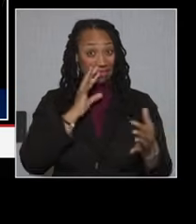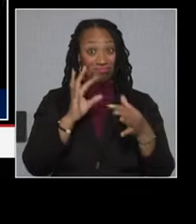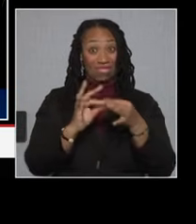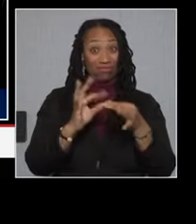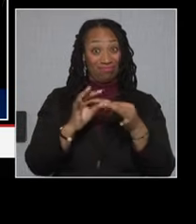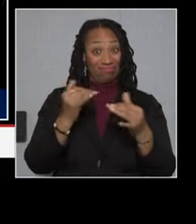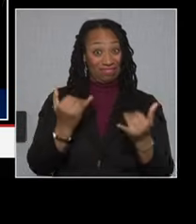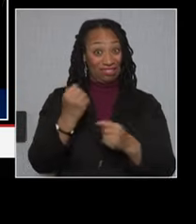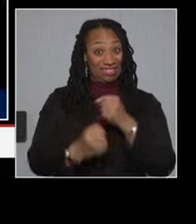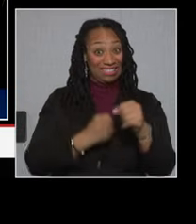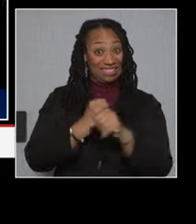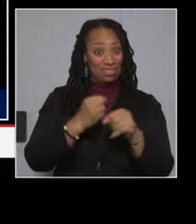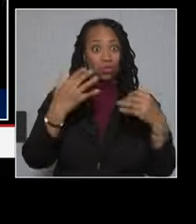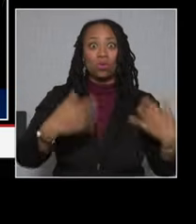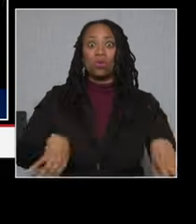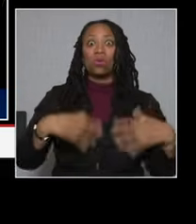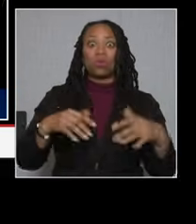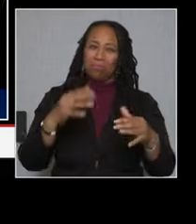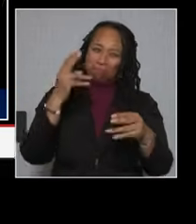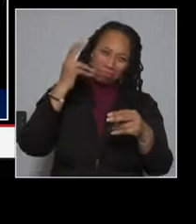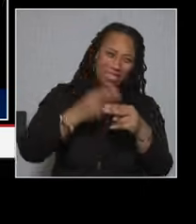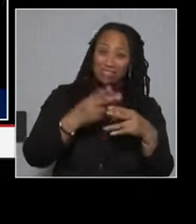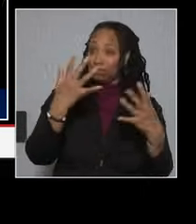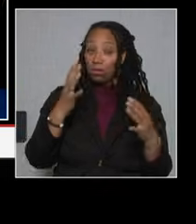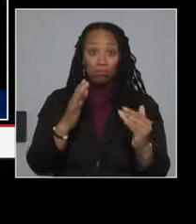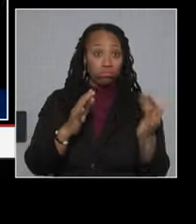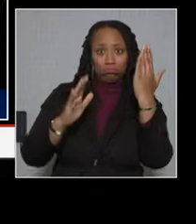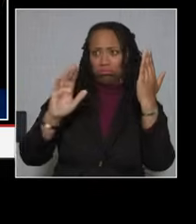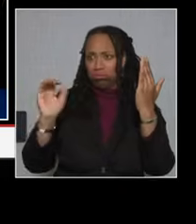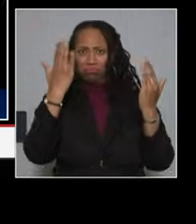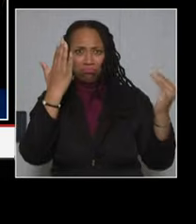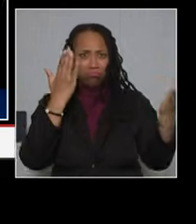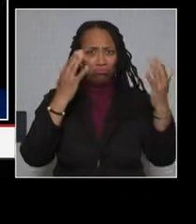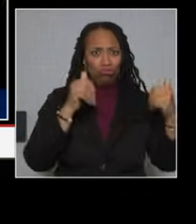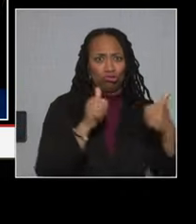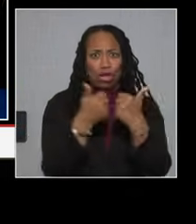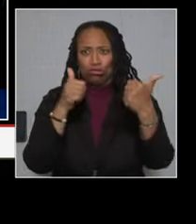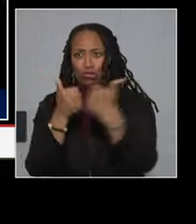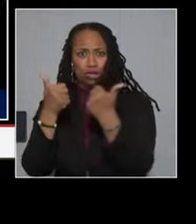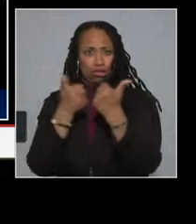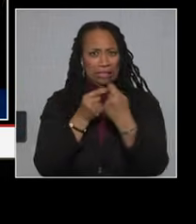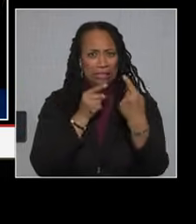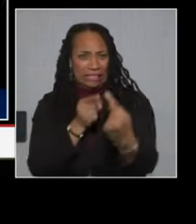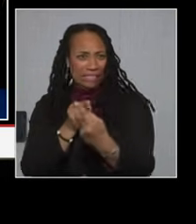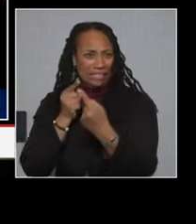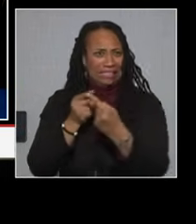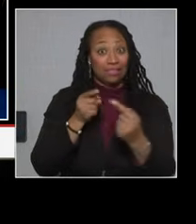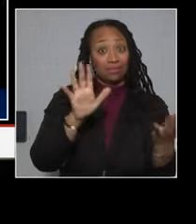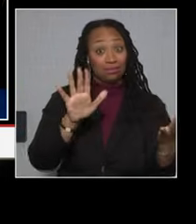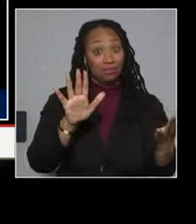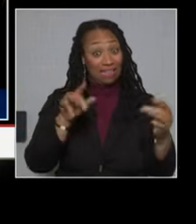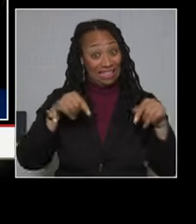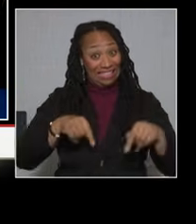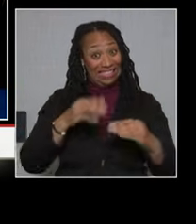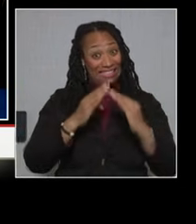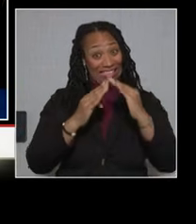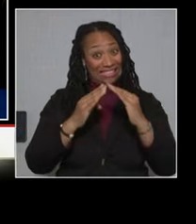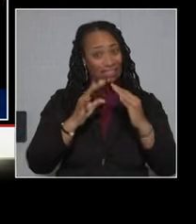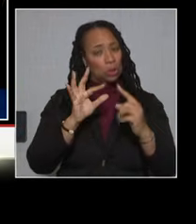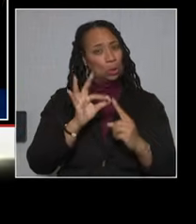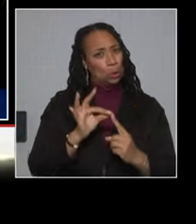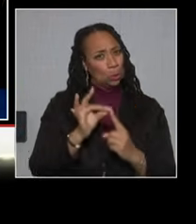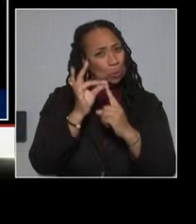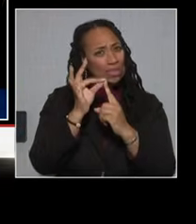challenges and the busyness that comes with being DC. There is only one DC, and I think that we experienced that in the public safety and justice